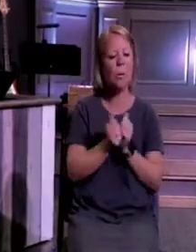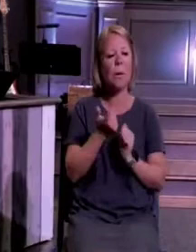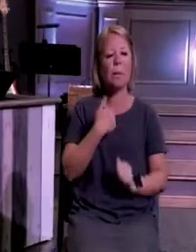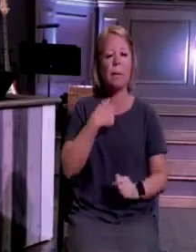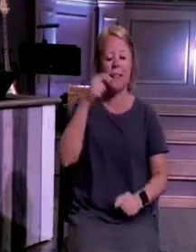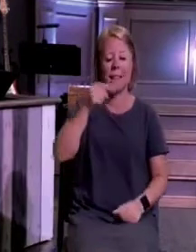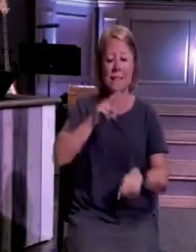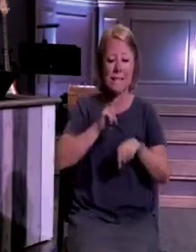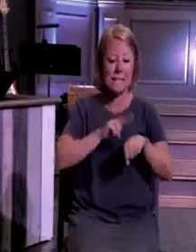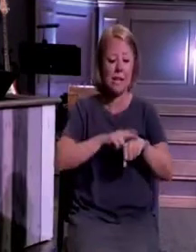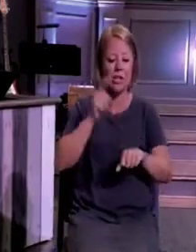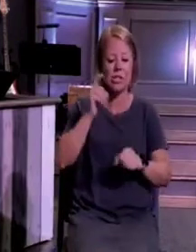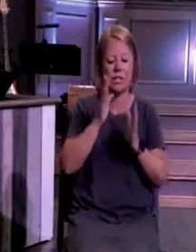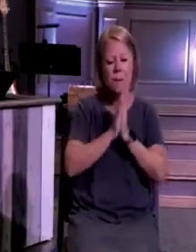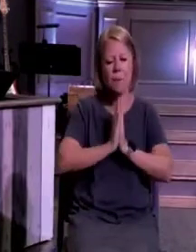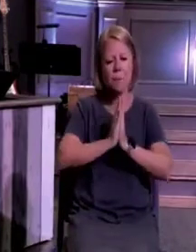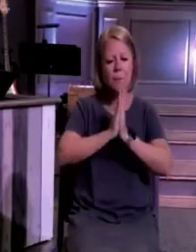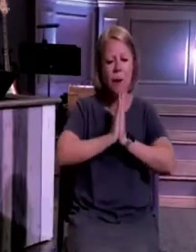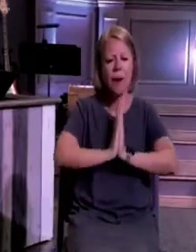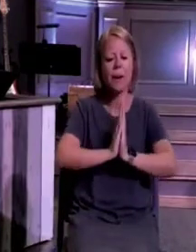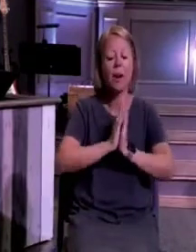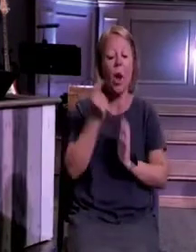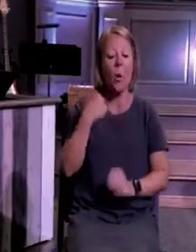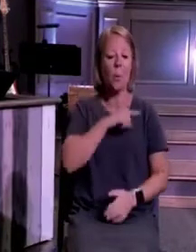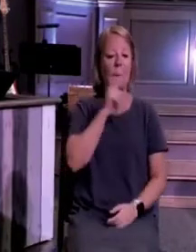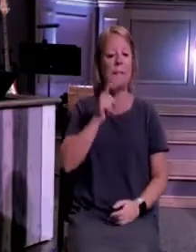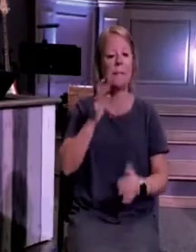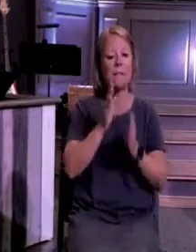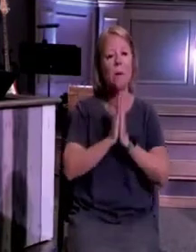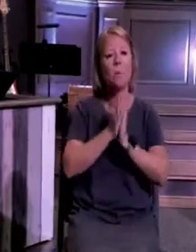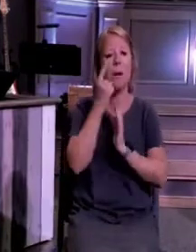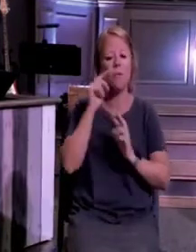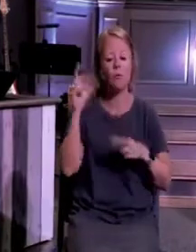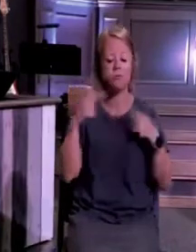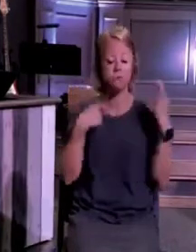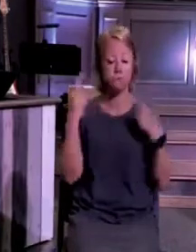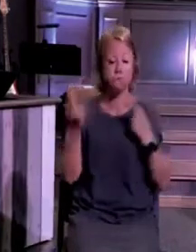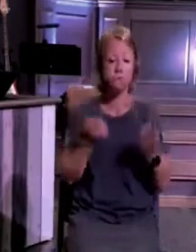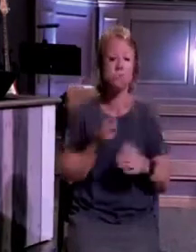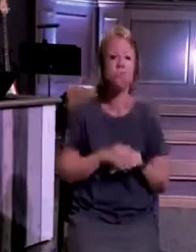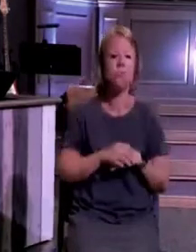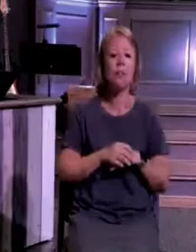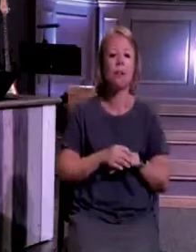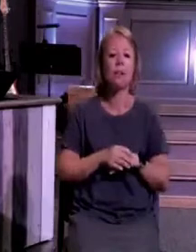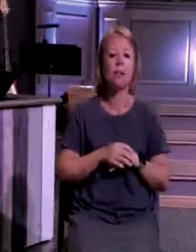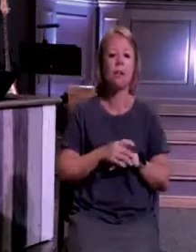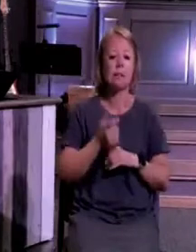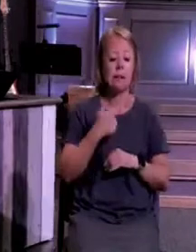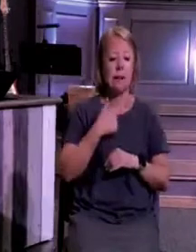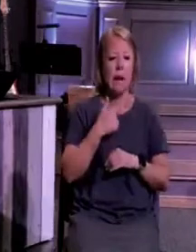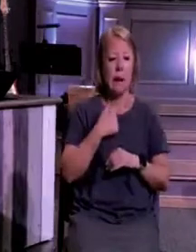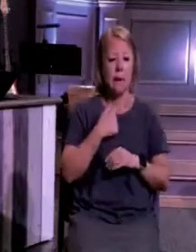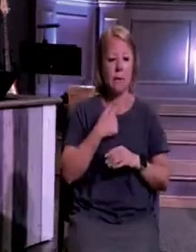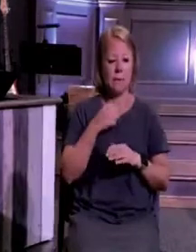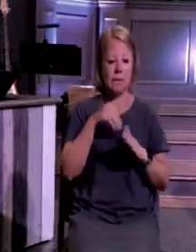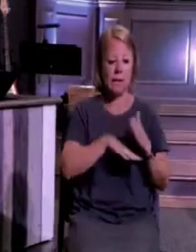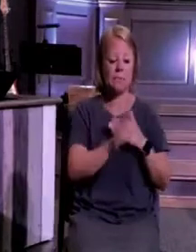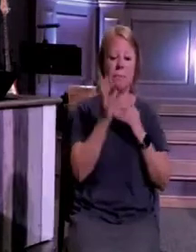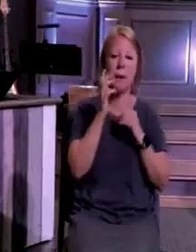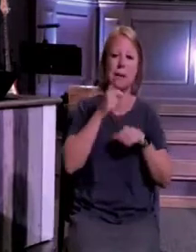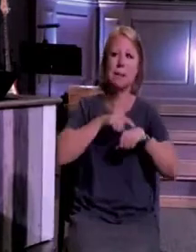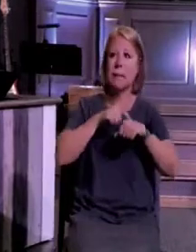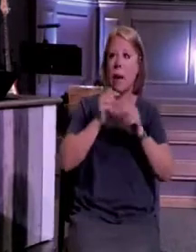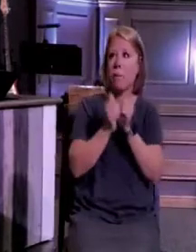nation needs prayer. And we need to pray for our Come to Christ crusade. And we, as I was in my intimate time with the